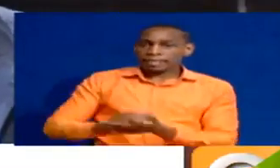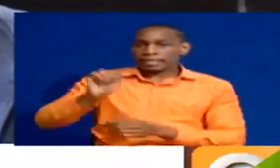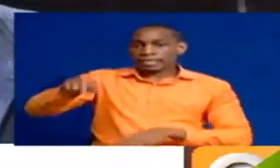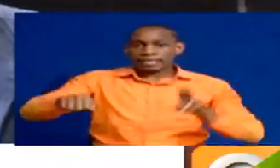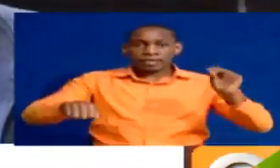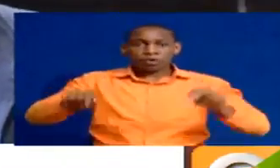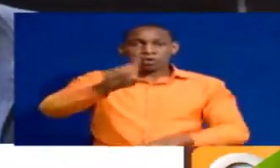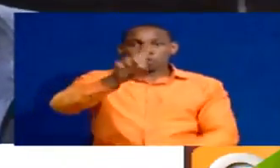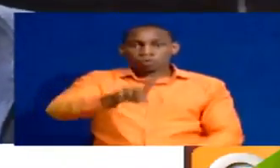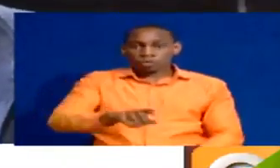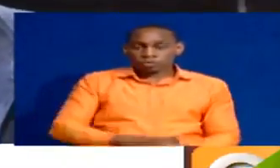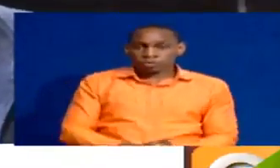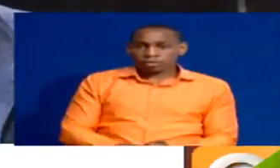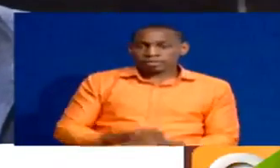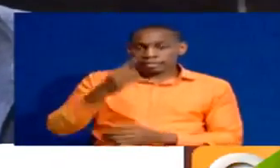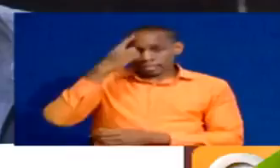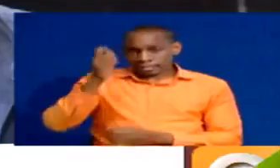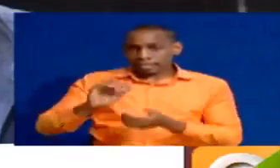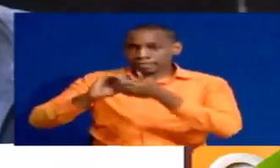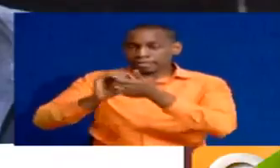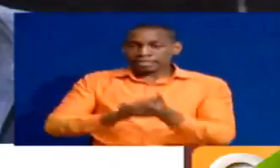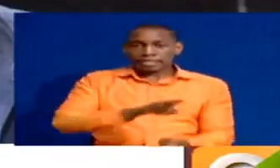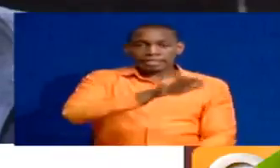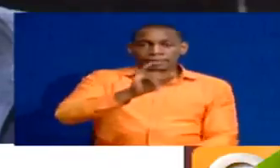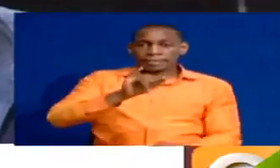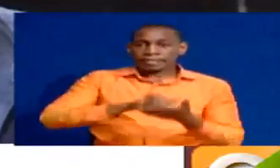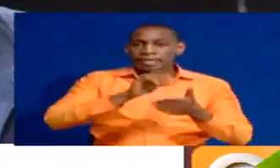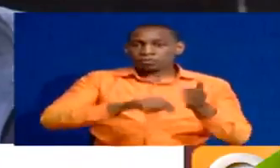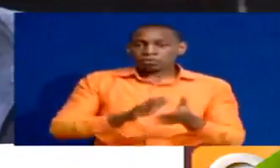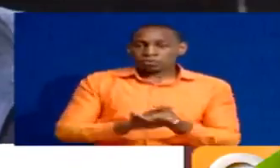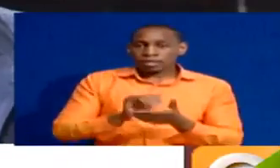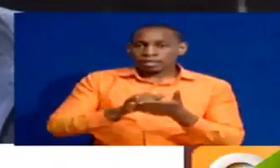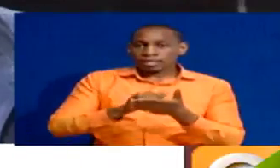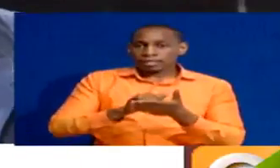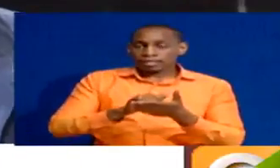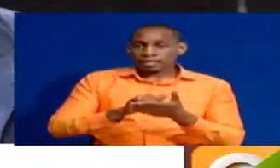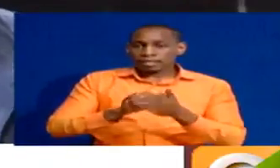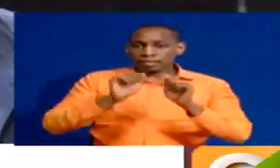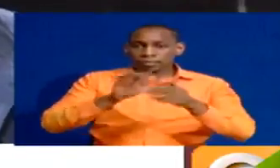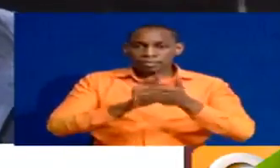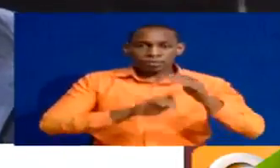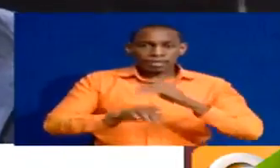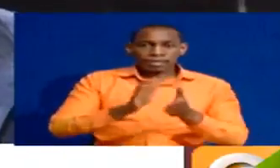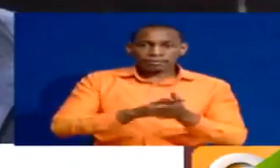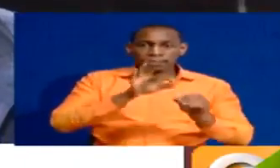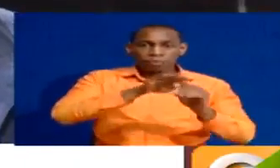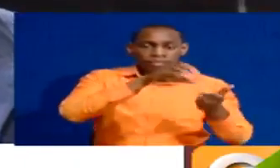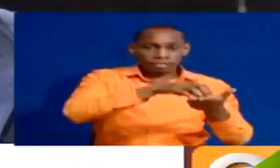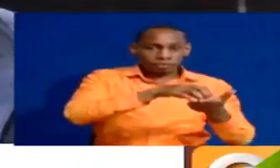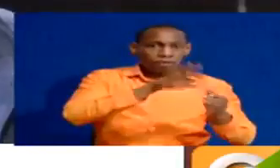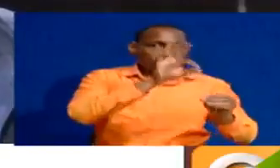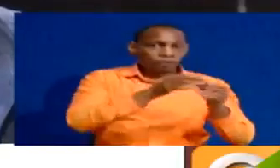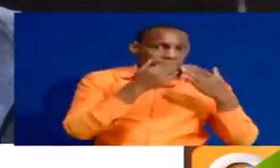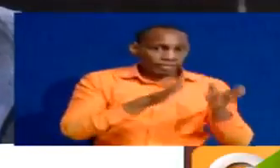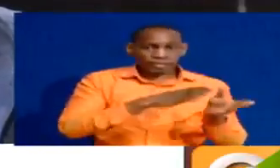and no question. The dream of the handshake and BBI was that one day we can actually walk into a polling